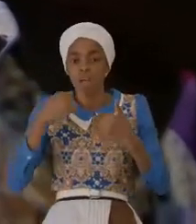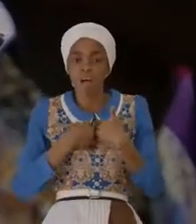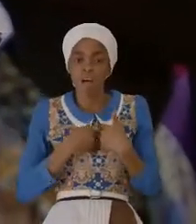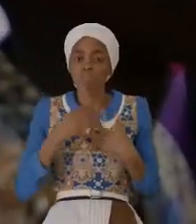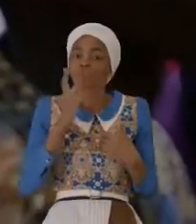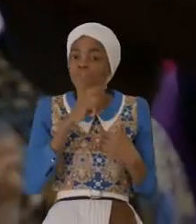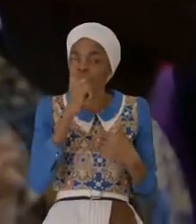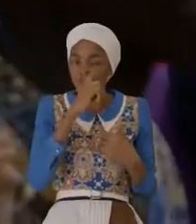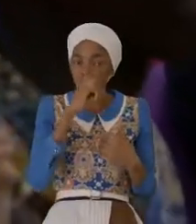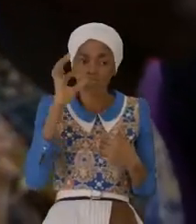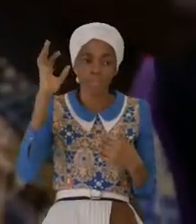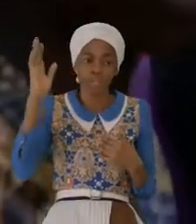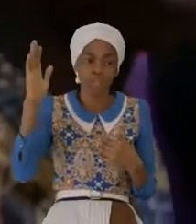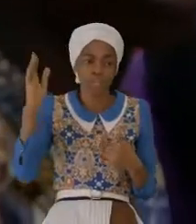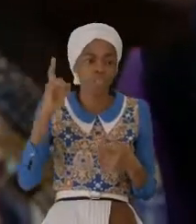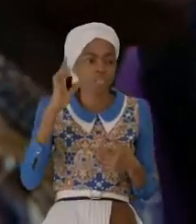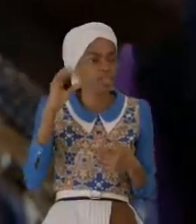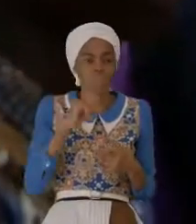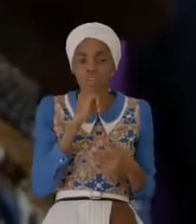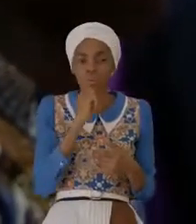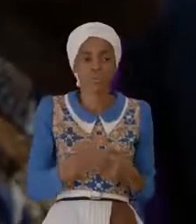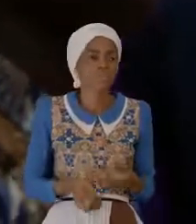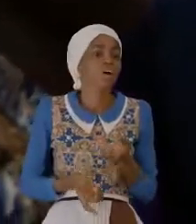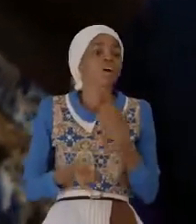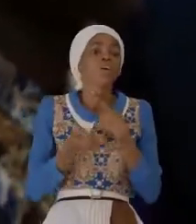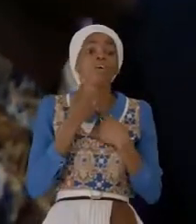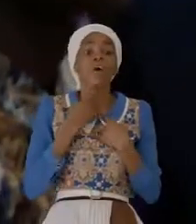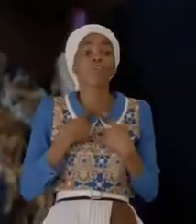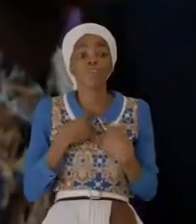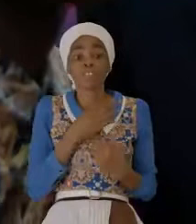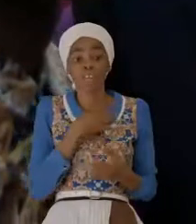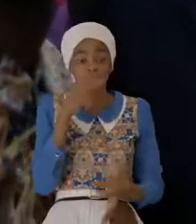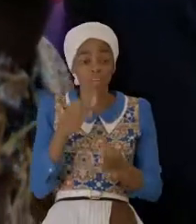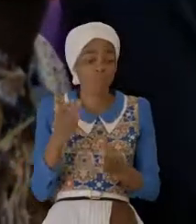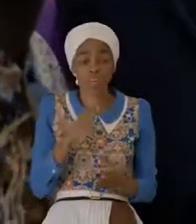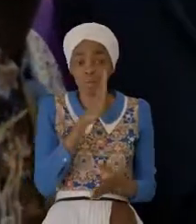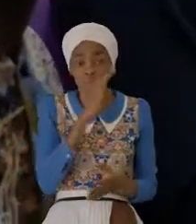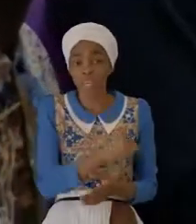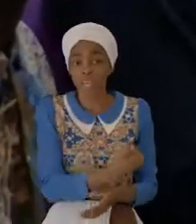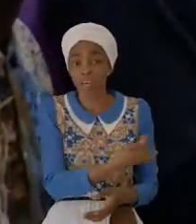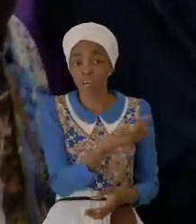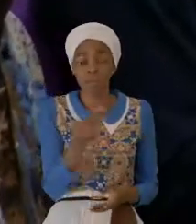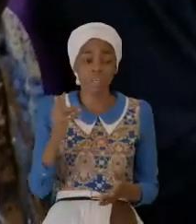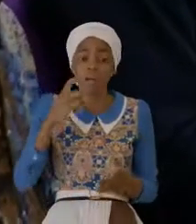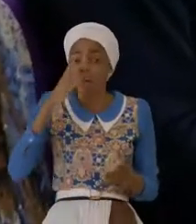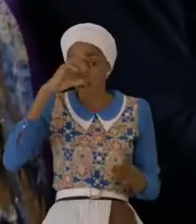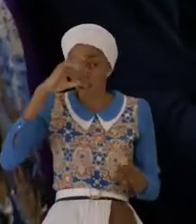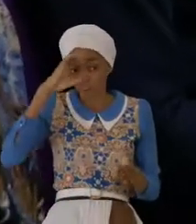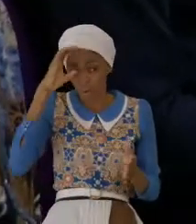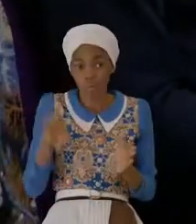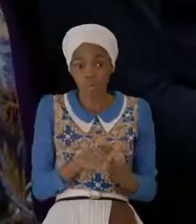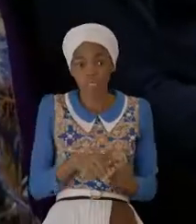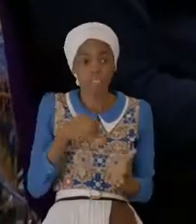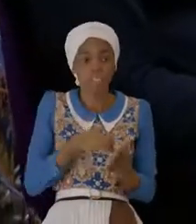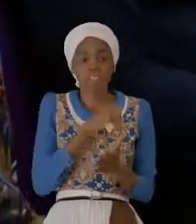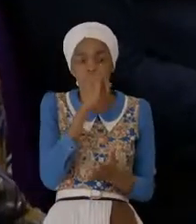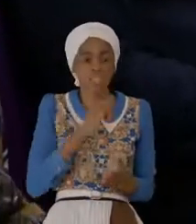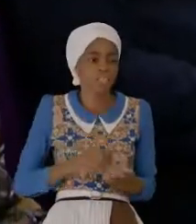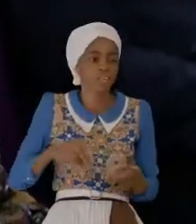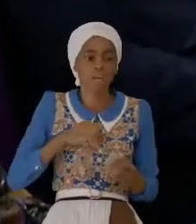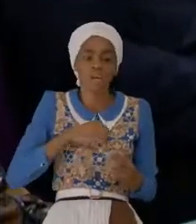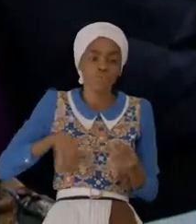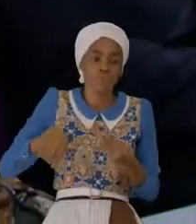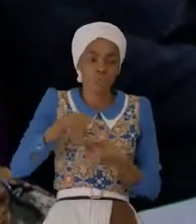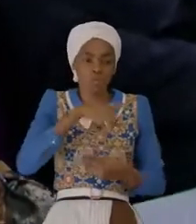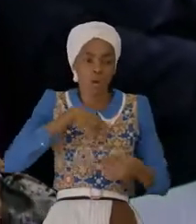false witness the house shall not covet and if there be any other commandment it is briefly comprehended